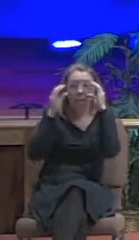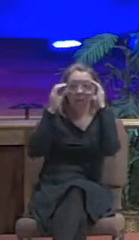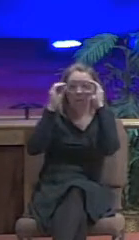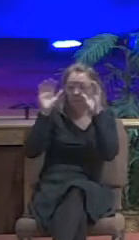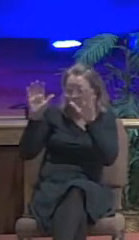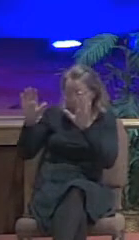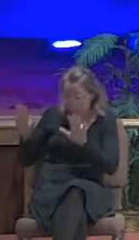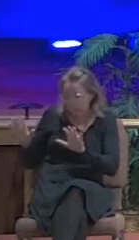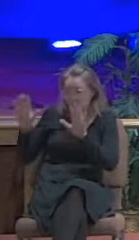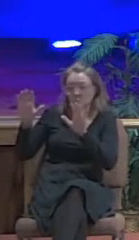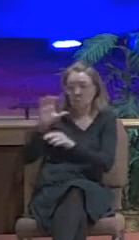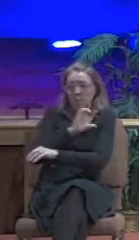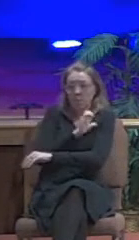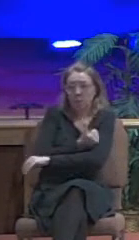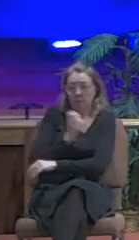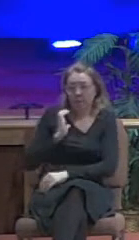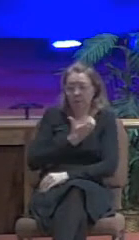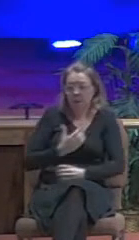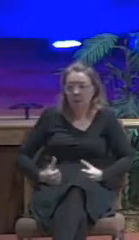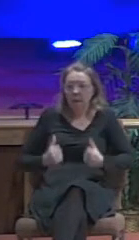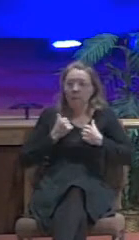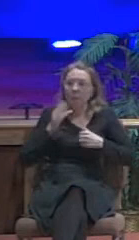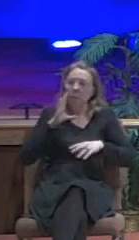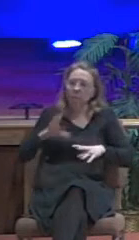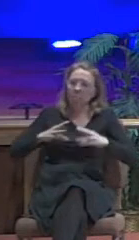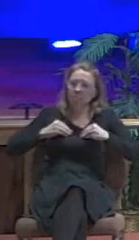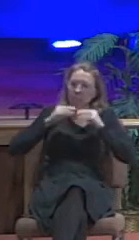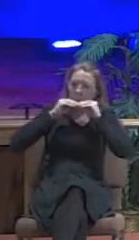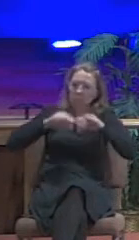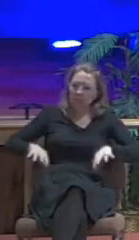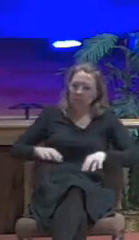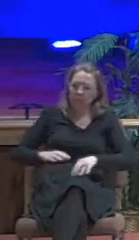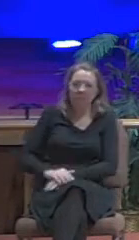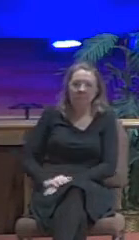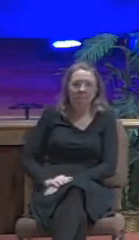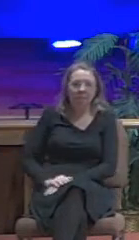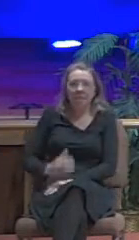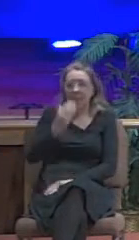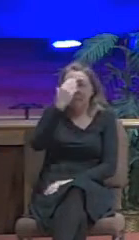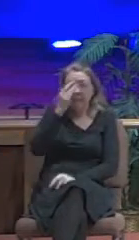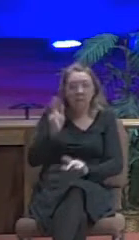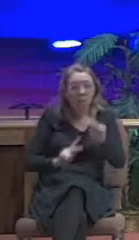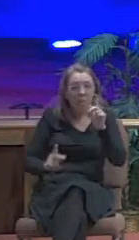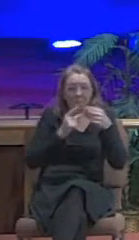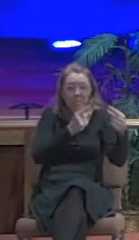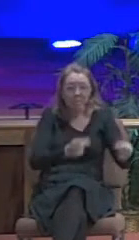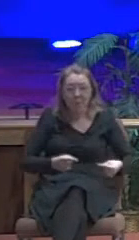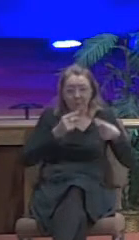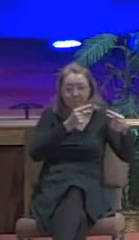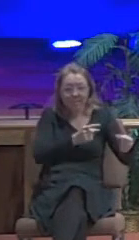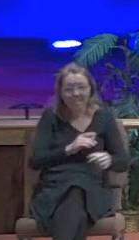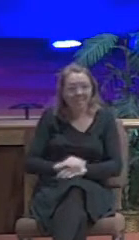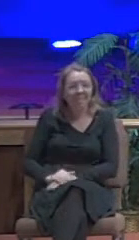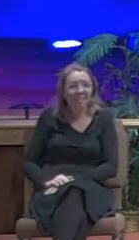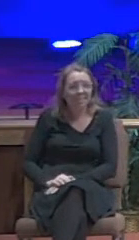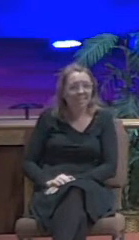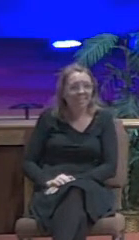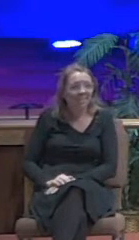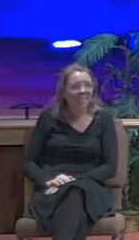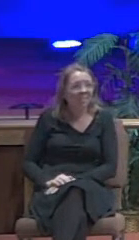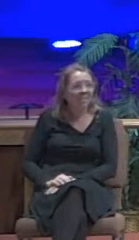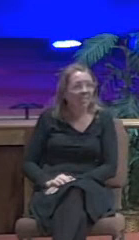there's blessings. I think we struggle with that, right? As kids, we struggle with the submission of our